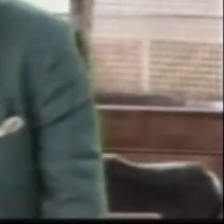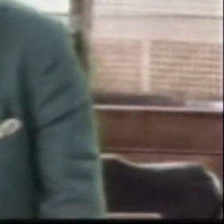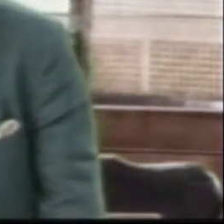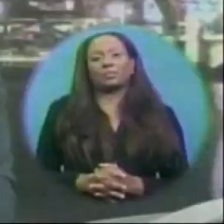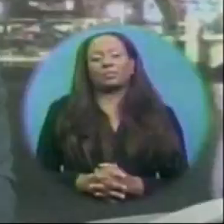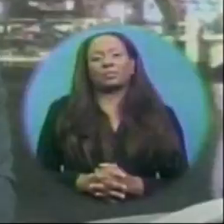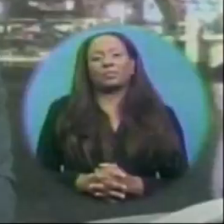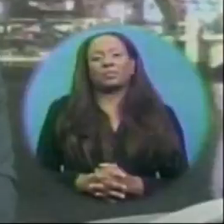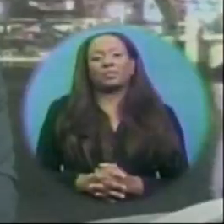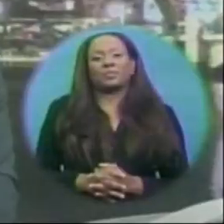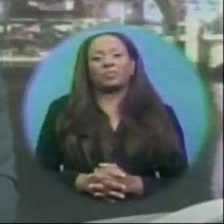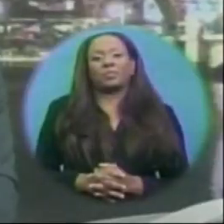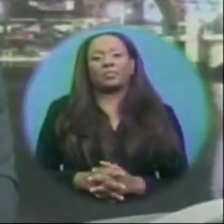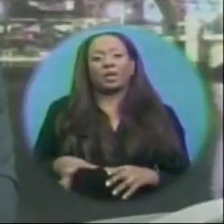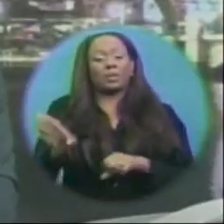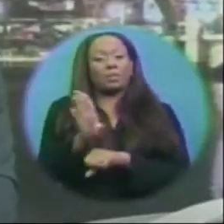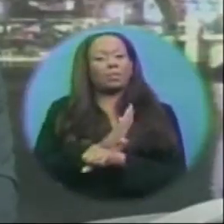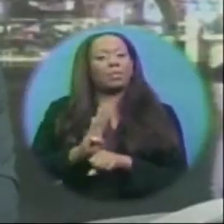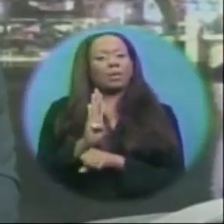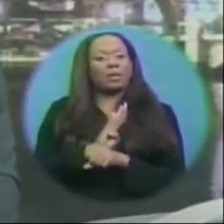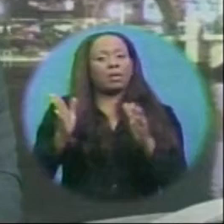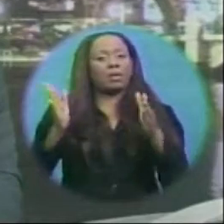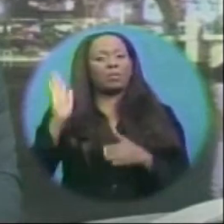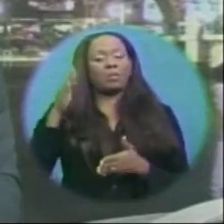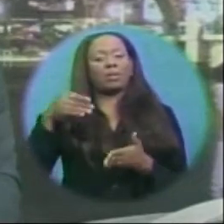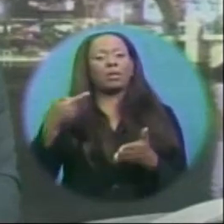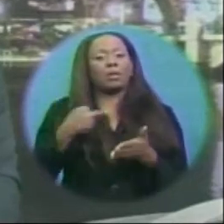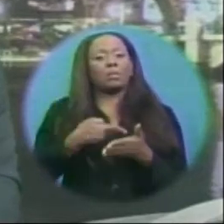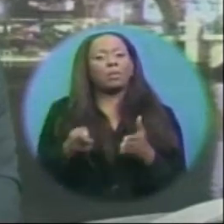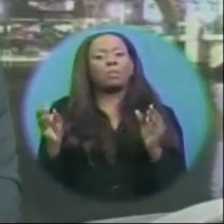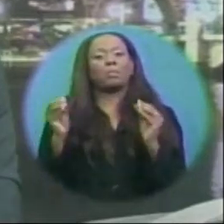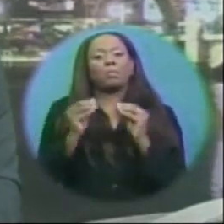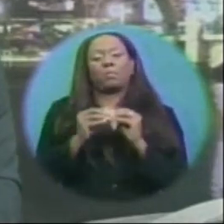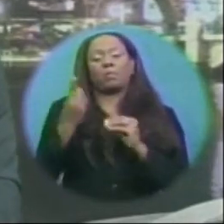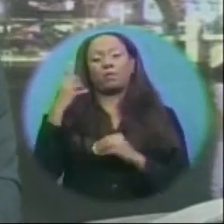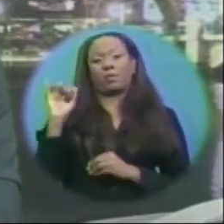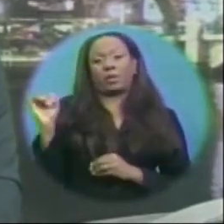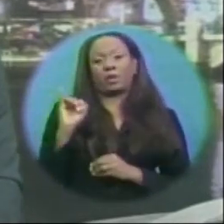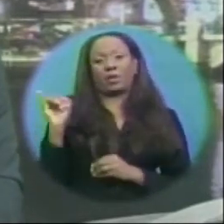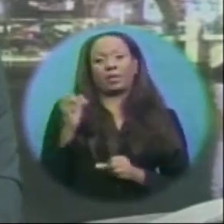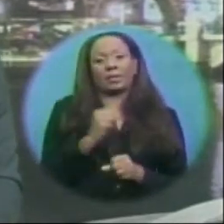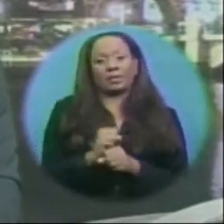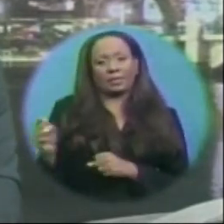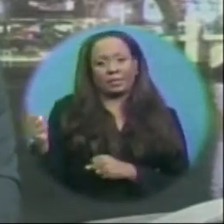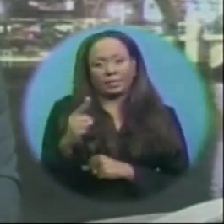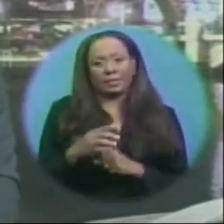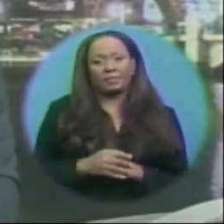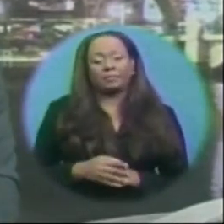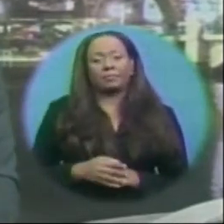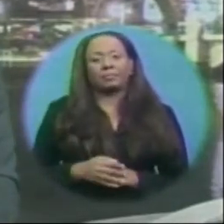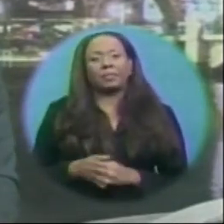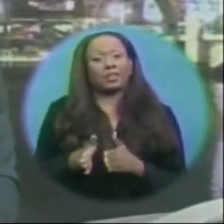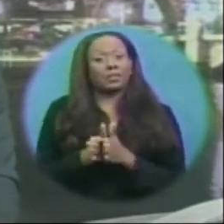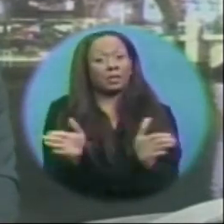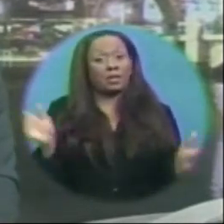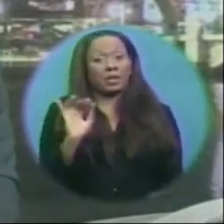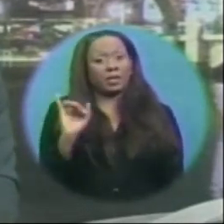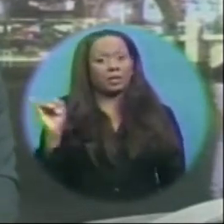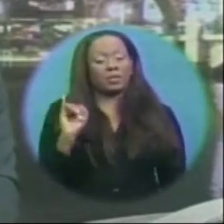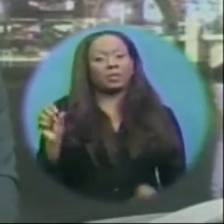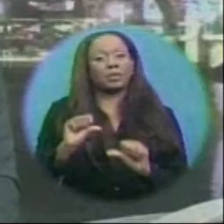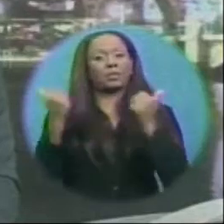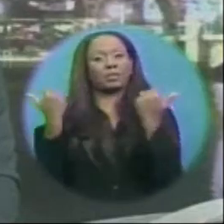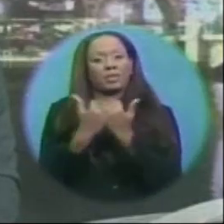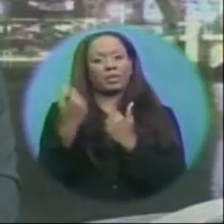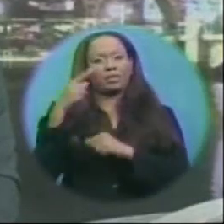societies. Barbadians will be paying more for insurance from next year. The General Insurance Association in Barbados gave